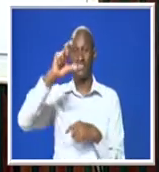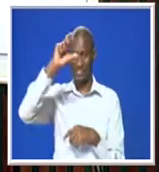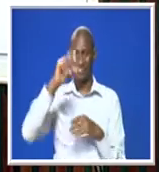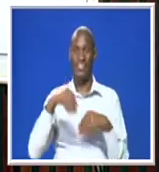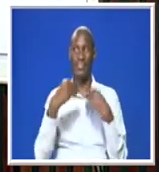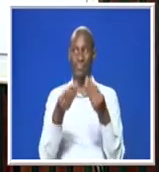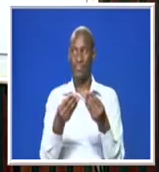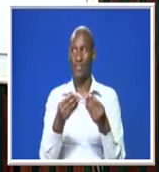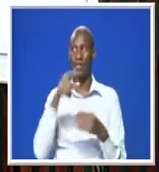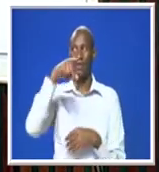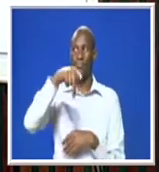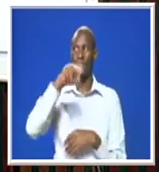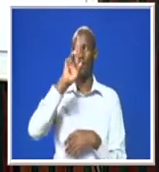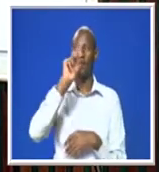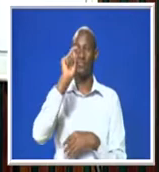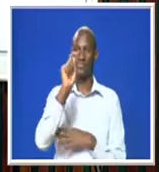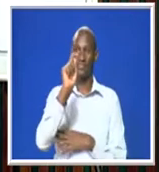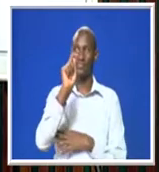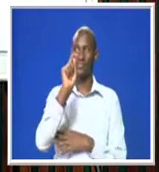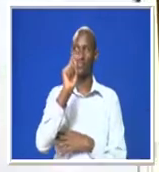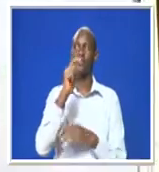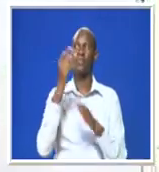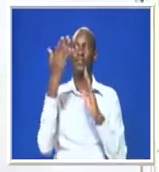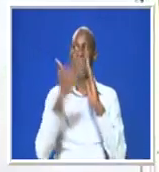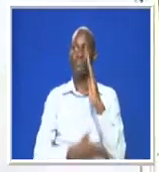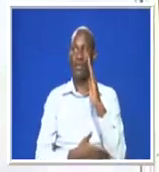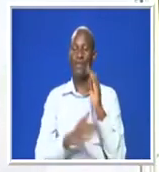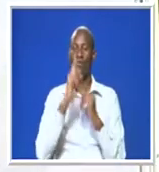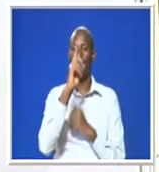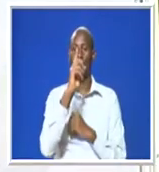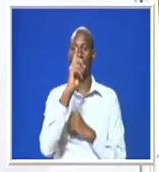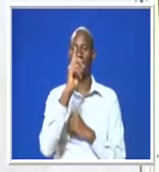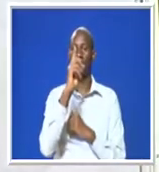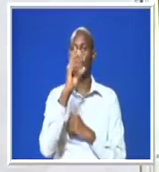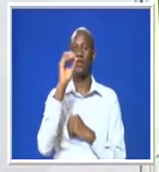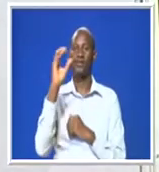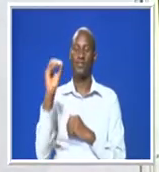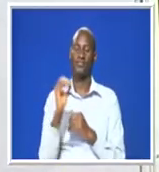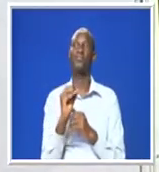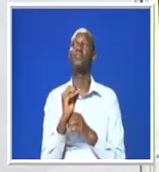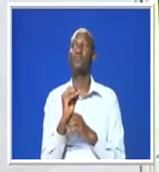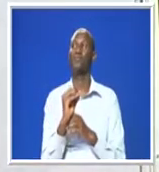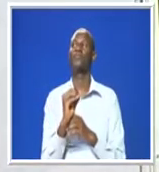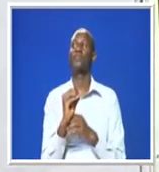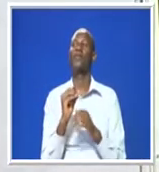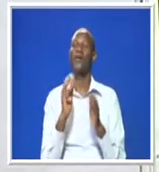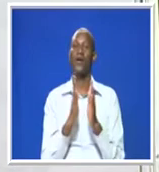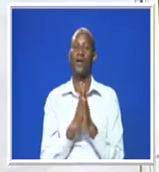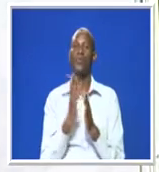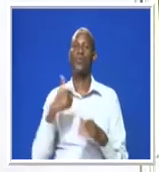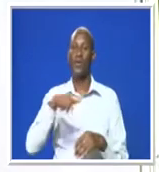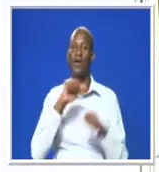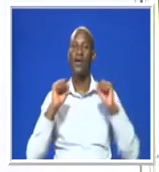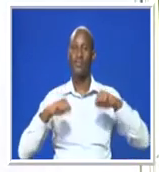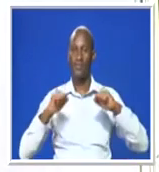by PRT divided by 100. And we agreed